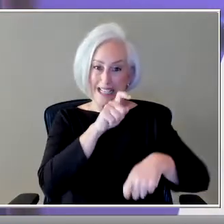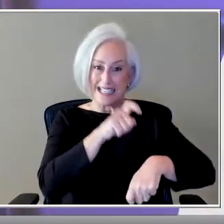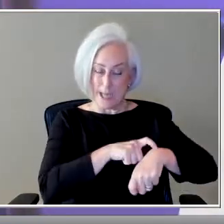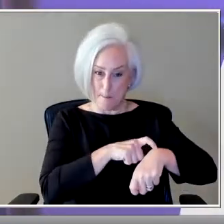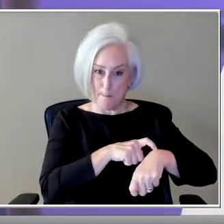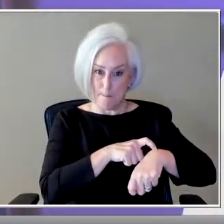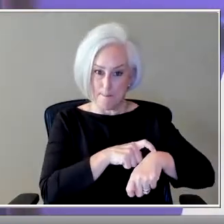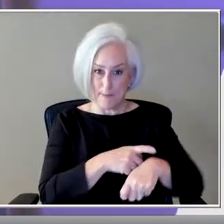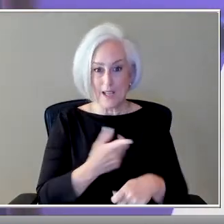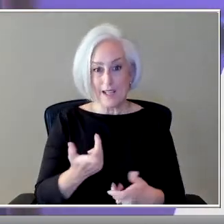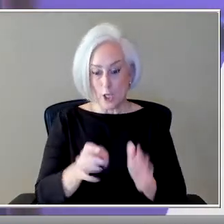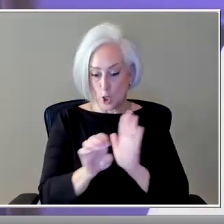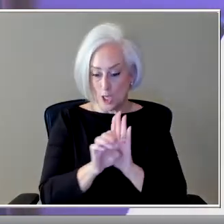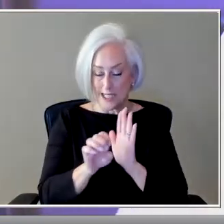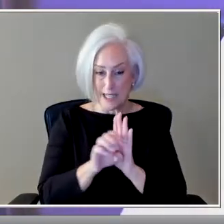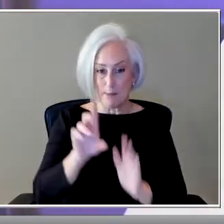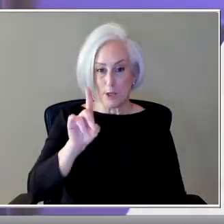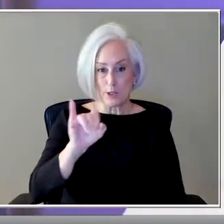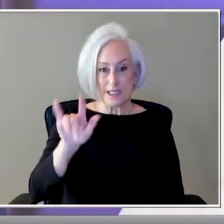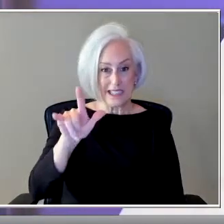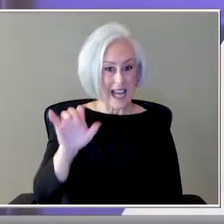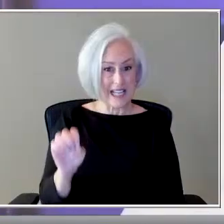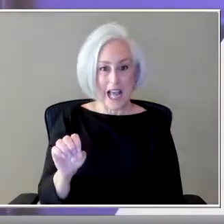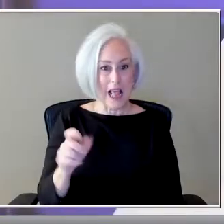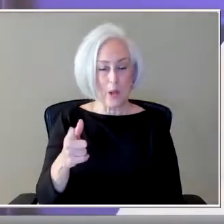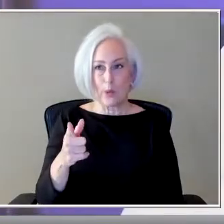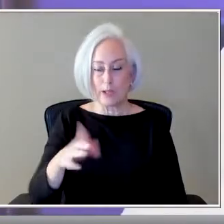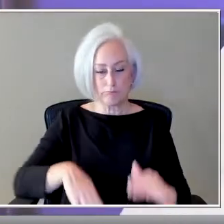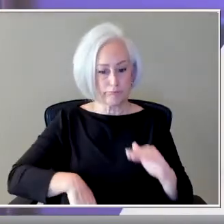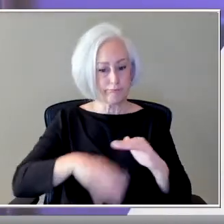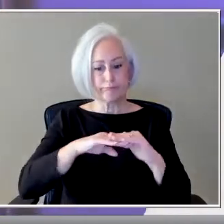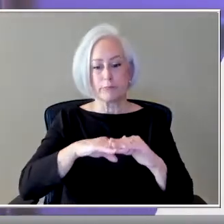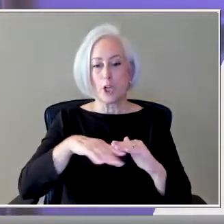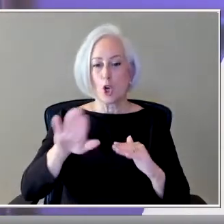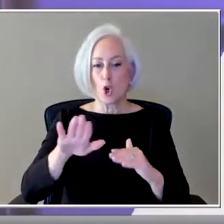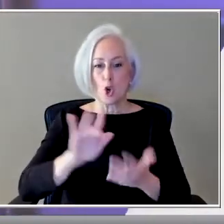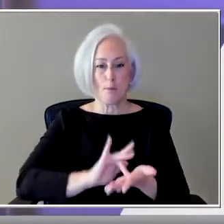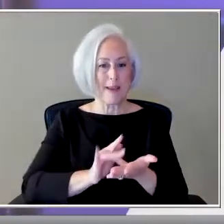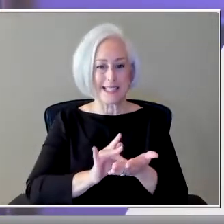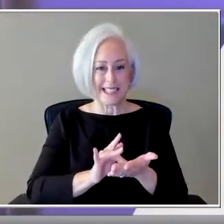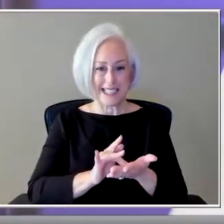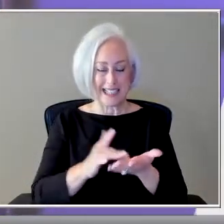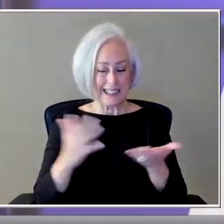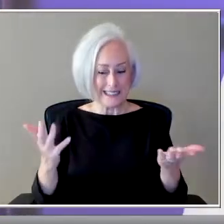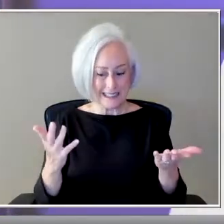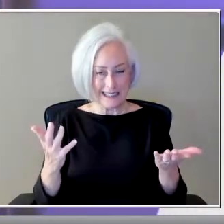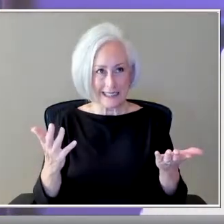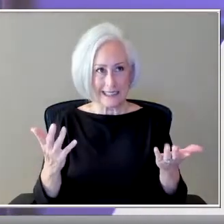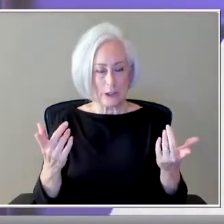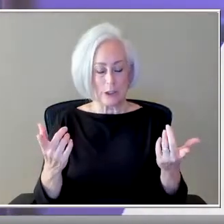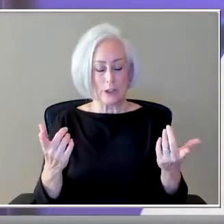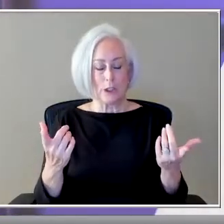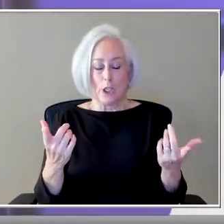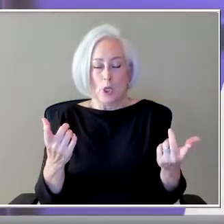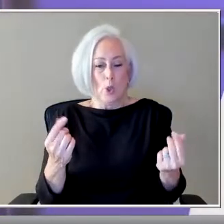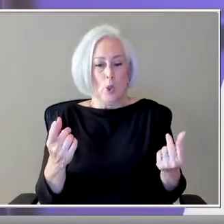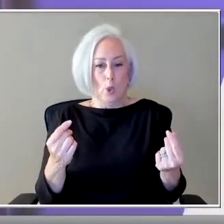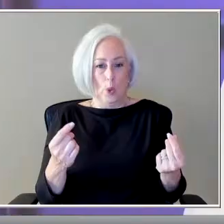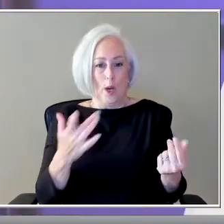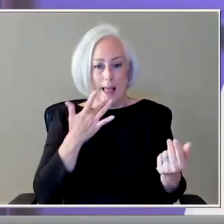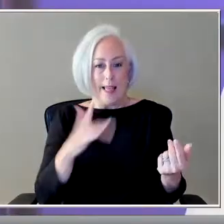of Danielle's, where we had maxed out her antihypertensive agent and it was time to be done. Thankfully, that was at